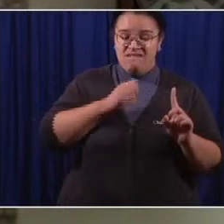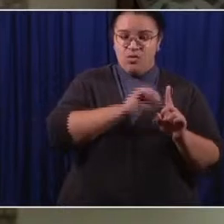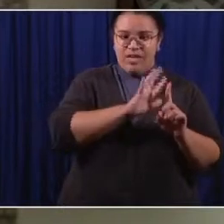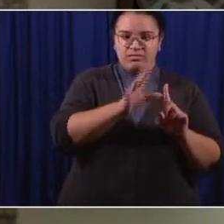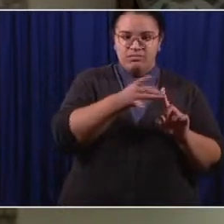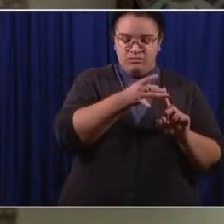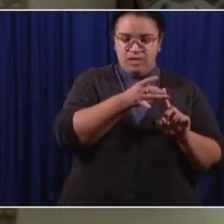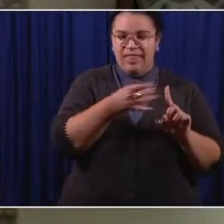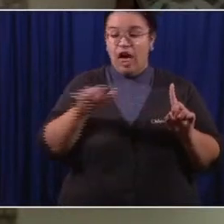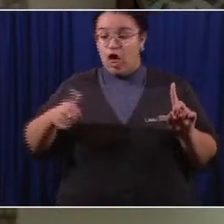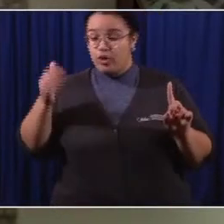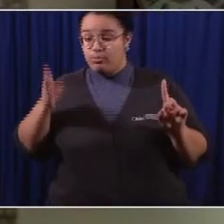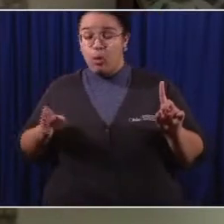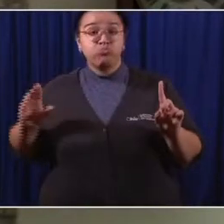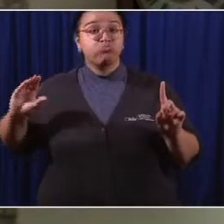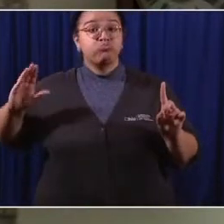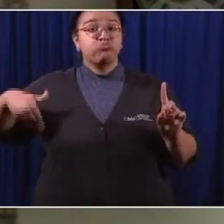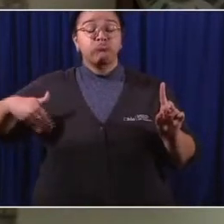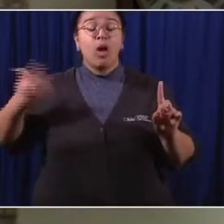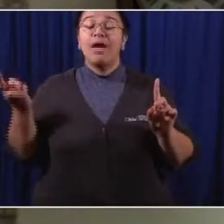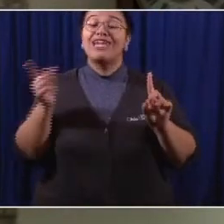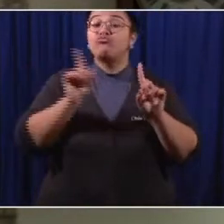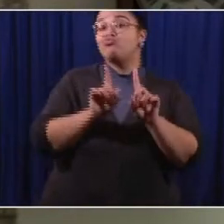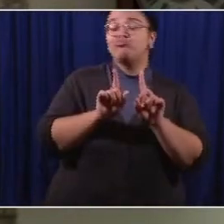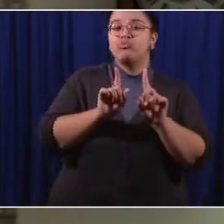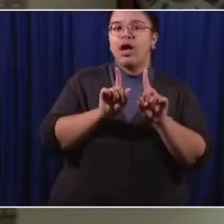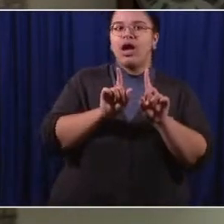himself, should that person seek testing?